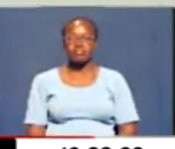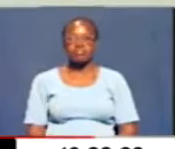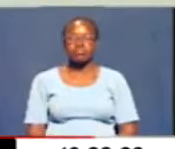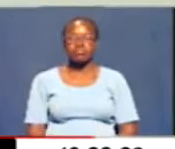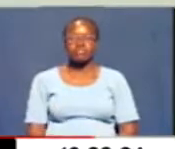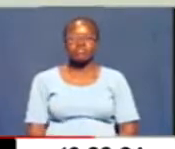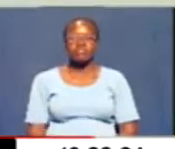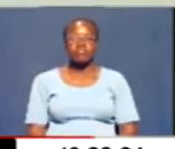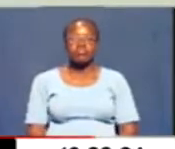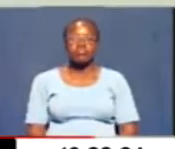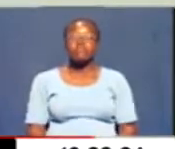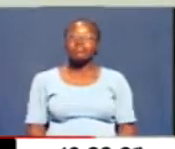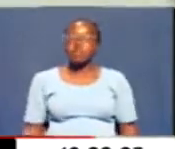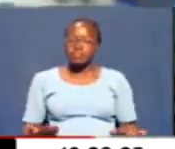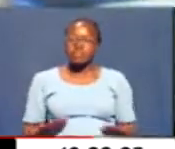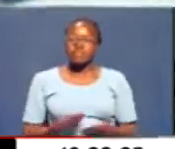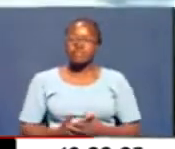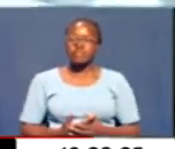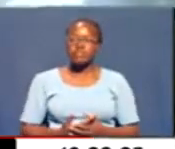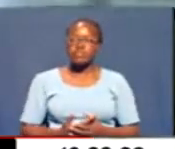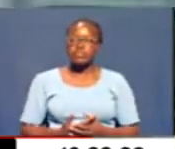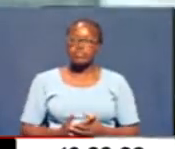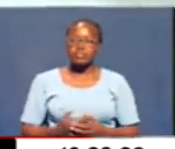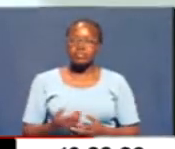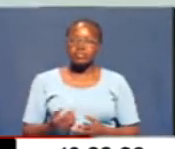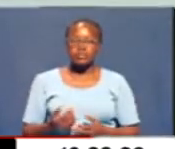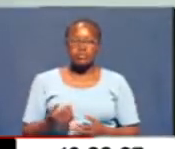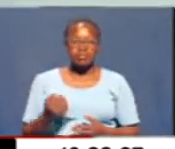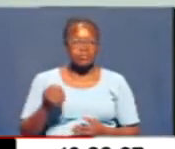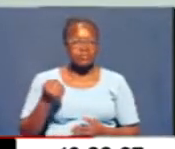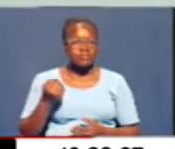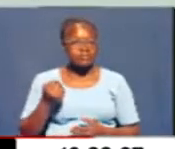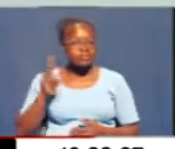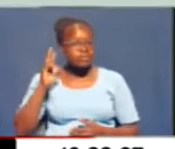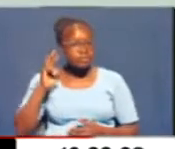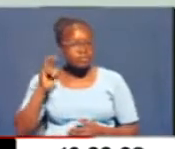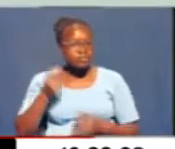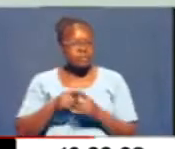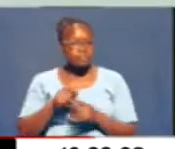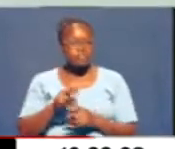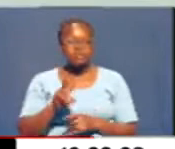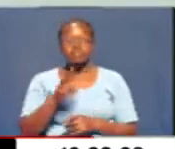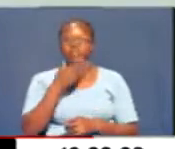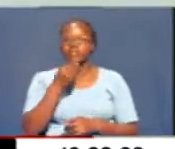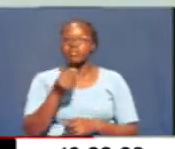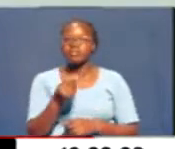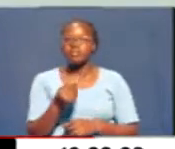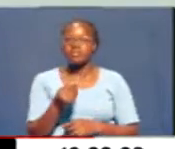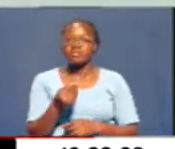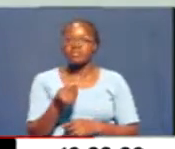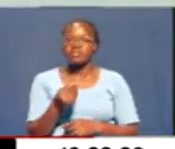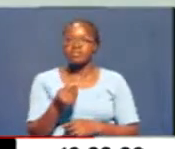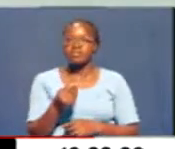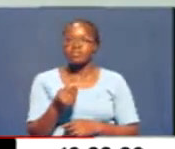perspective. Safin, actually, you've got it right from two gentlemen here who are actually